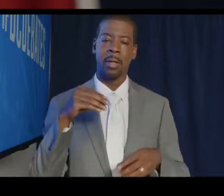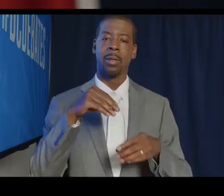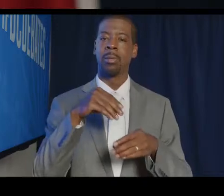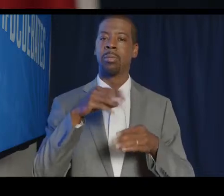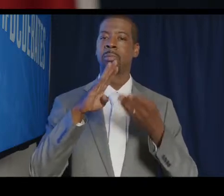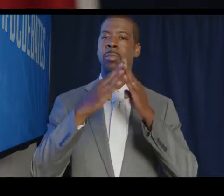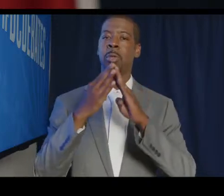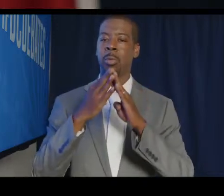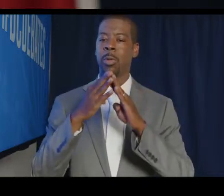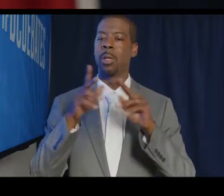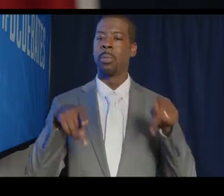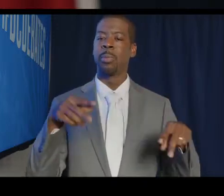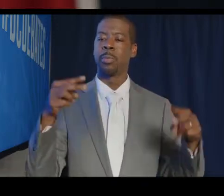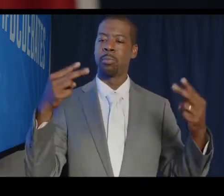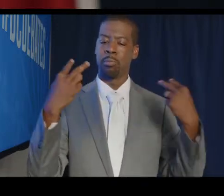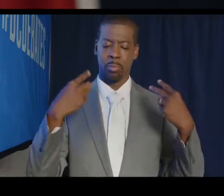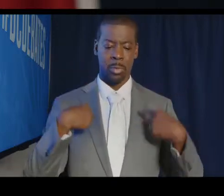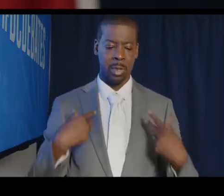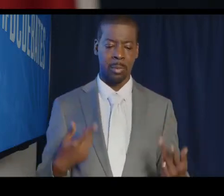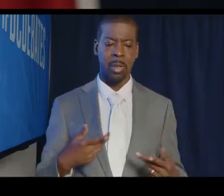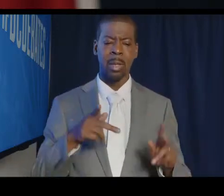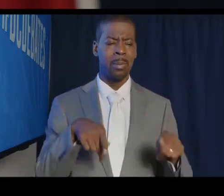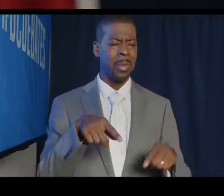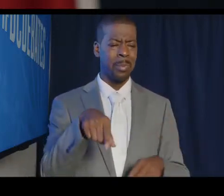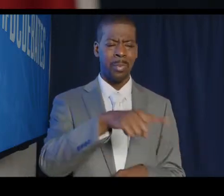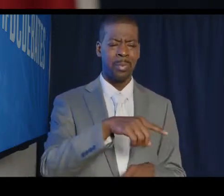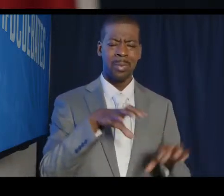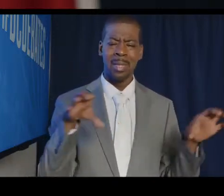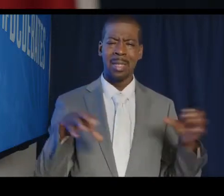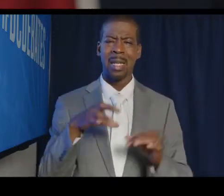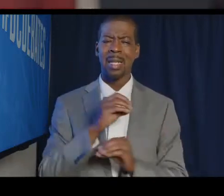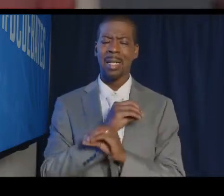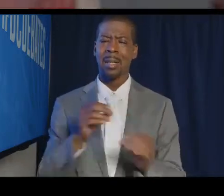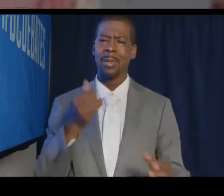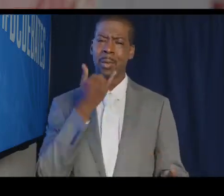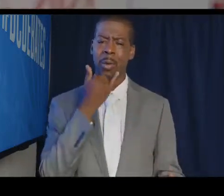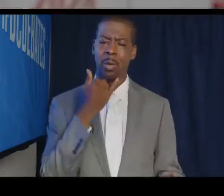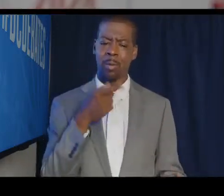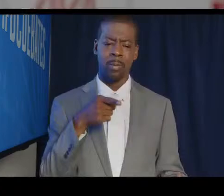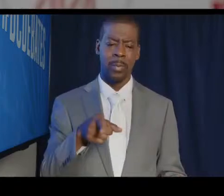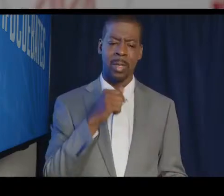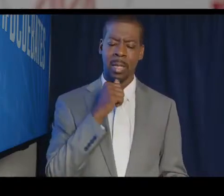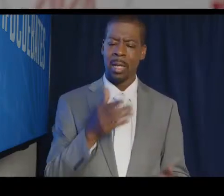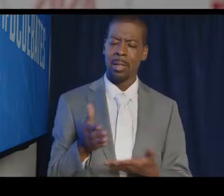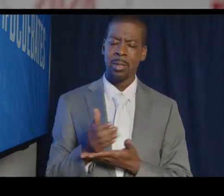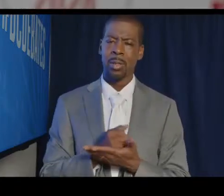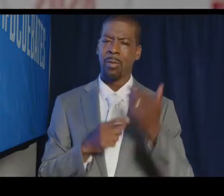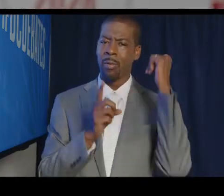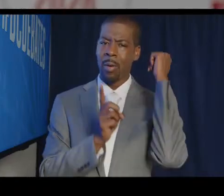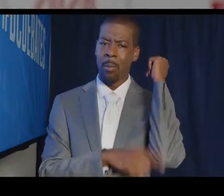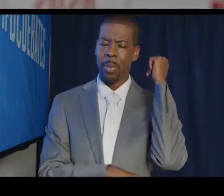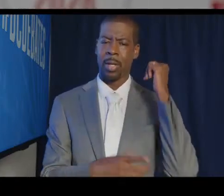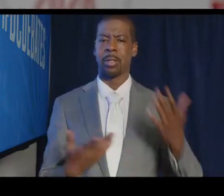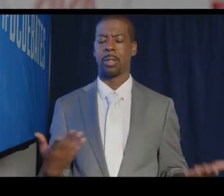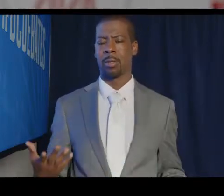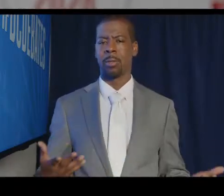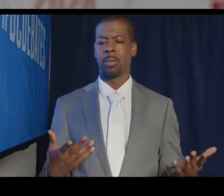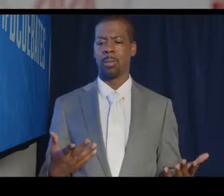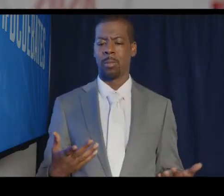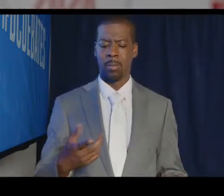so that people in Ward 8 who didn't do anything wrong here don't feel like they are losing out because of something that, again, they